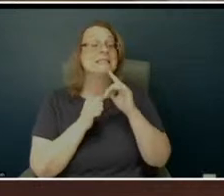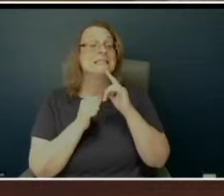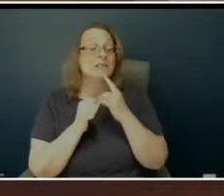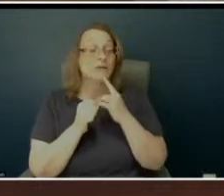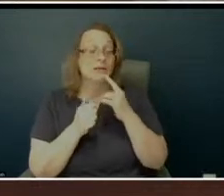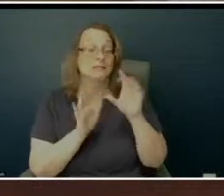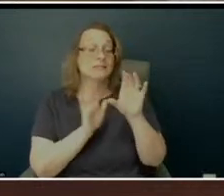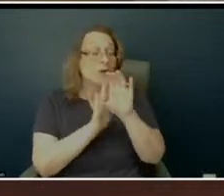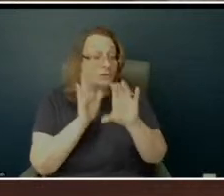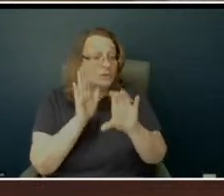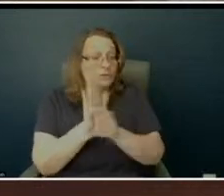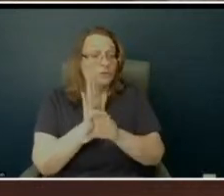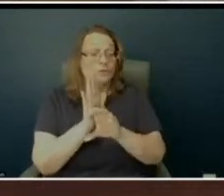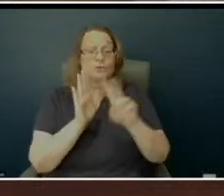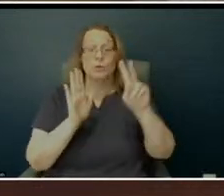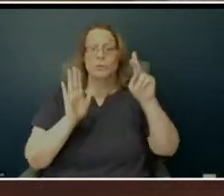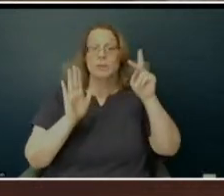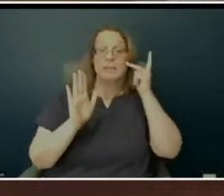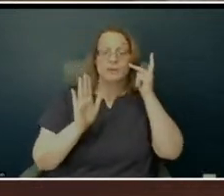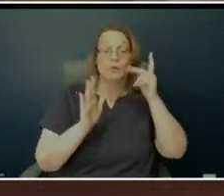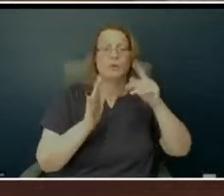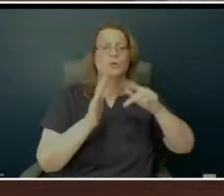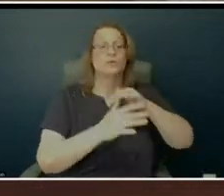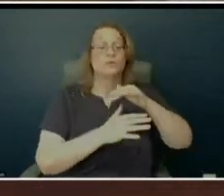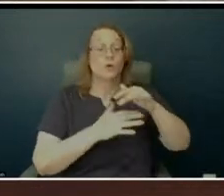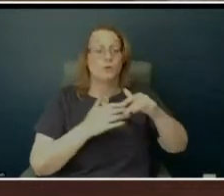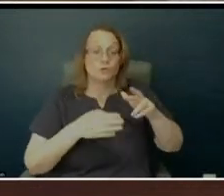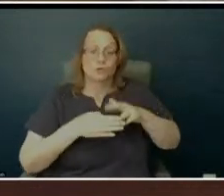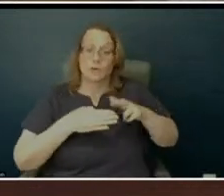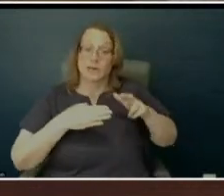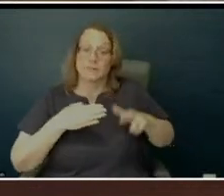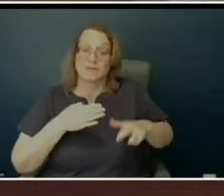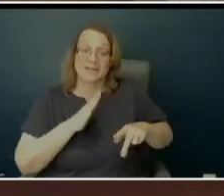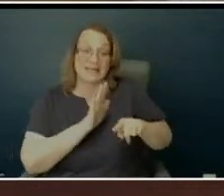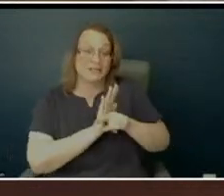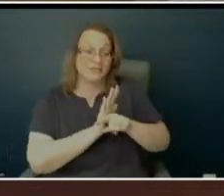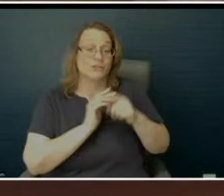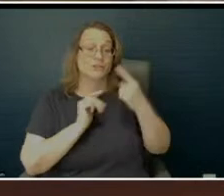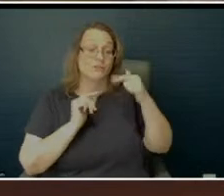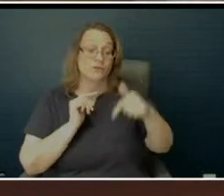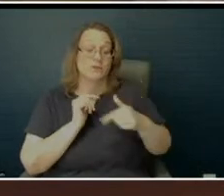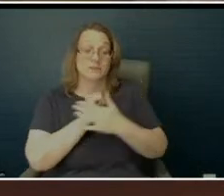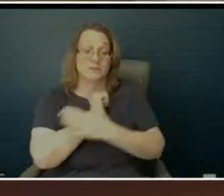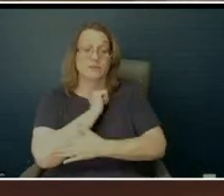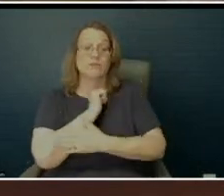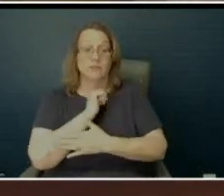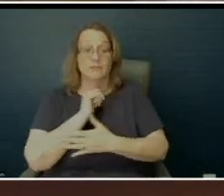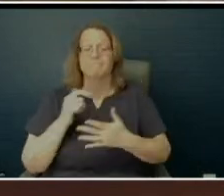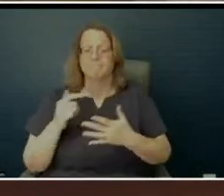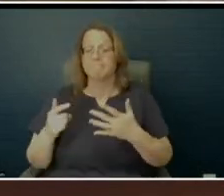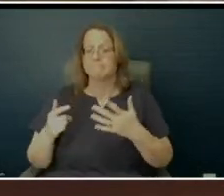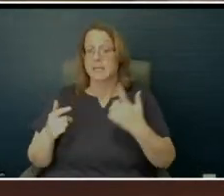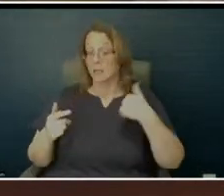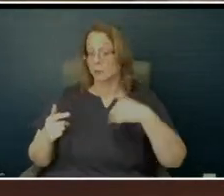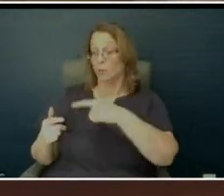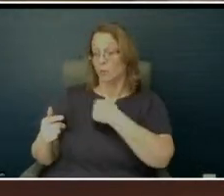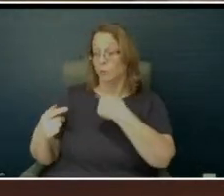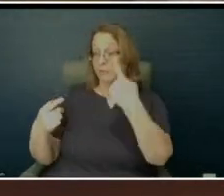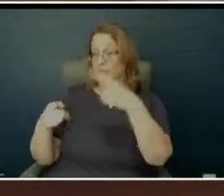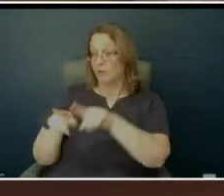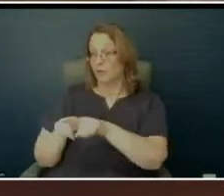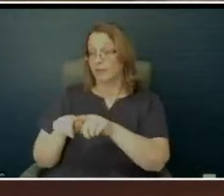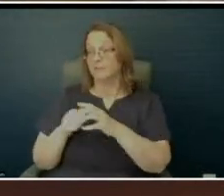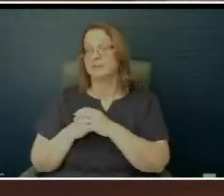and social ramifications for the country, end quote. This committee agrees. Had this letter been released on official